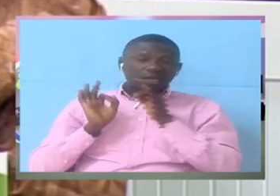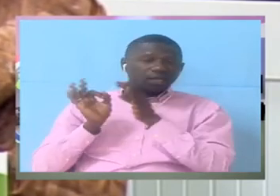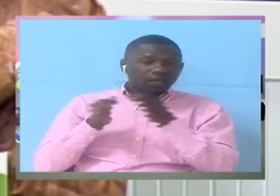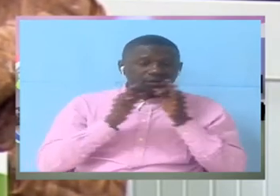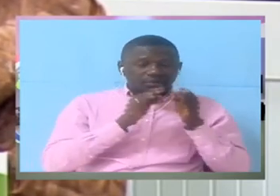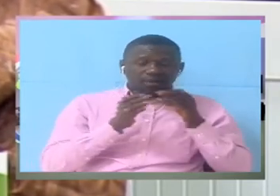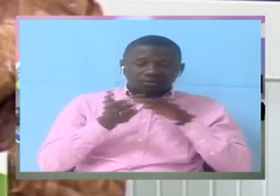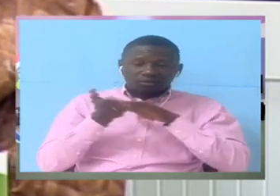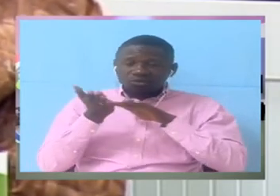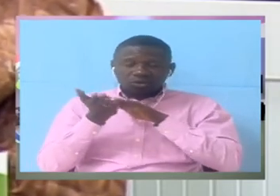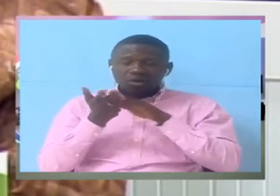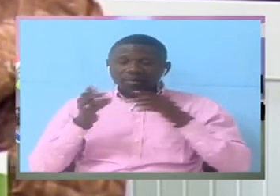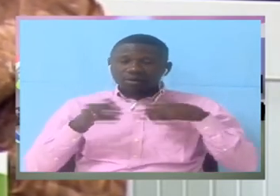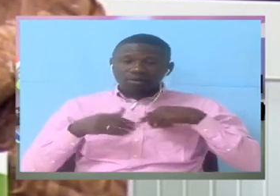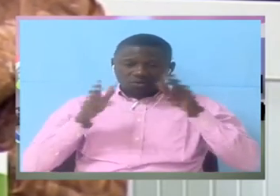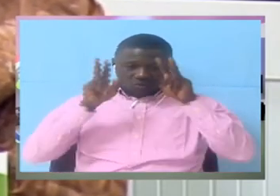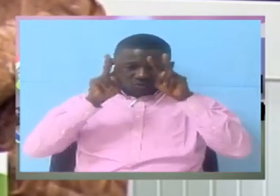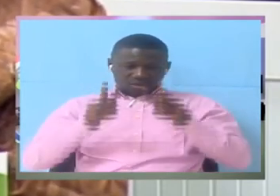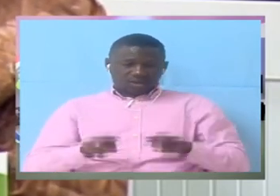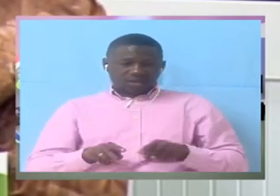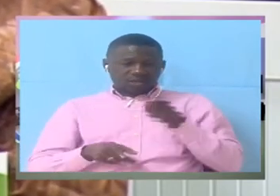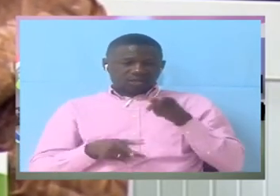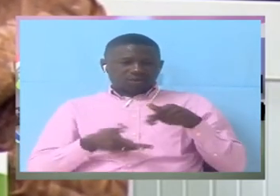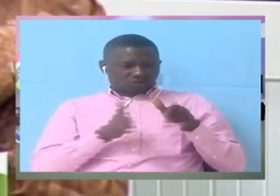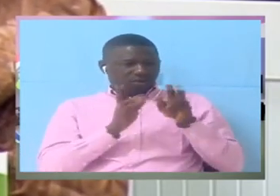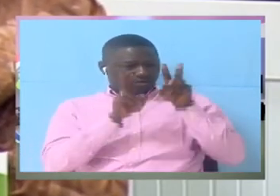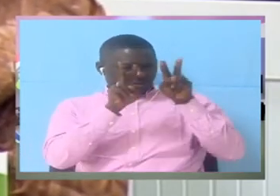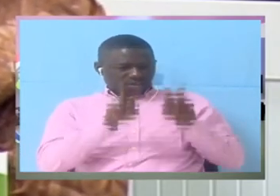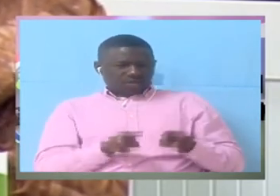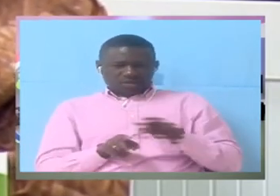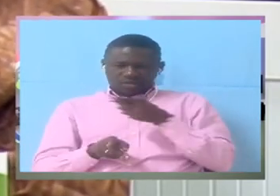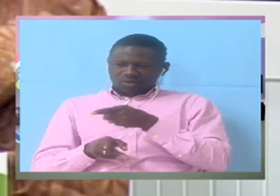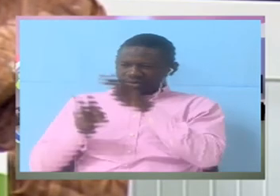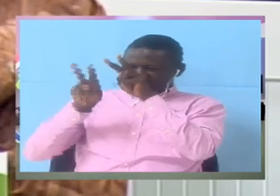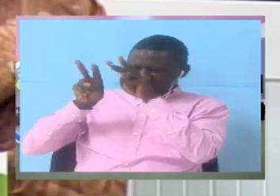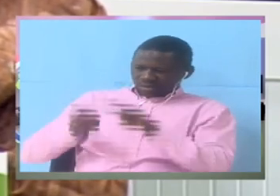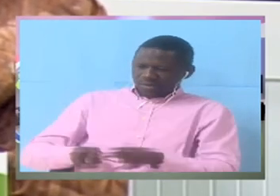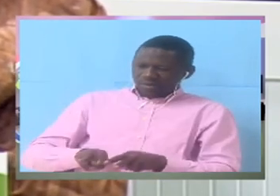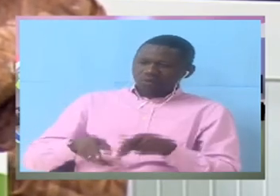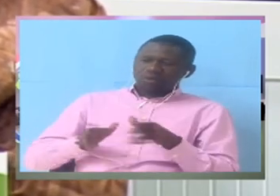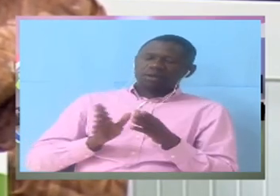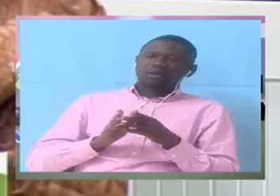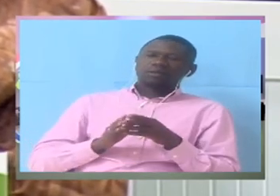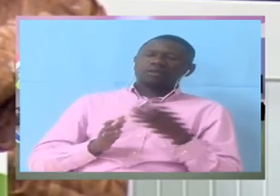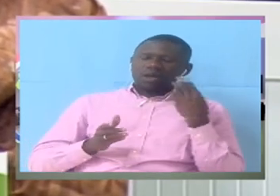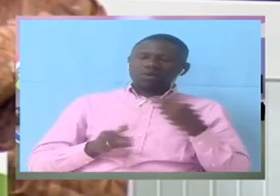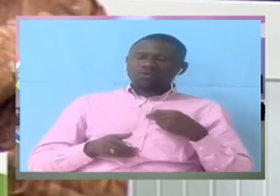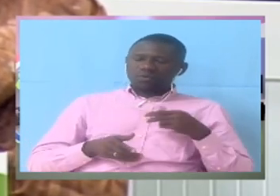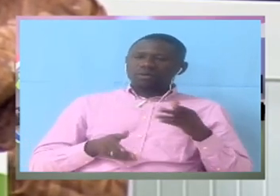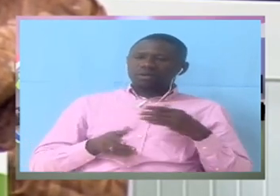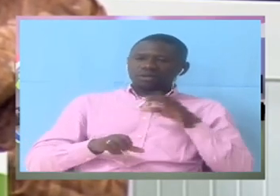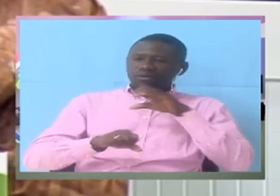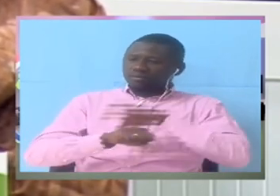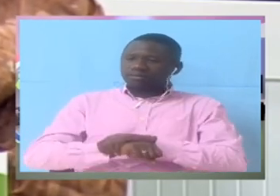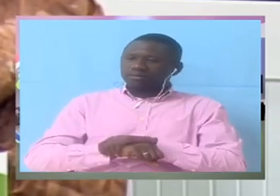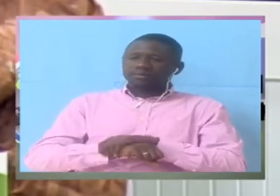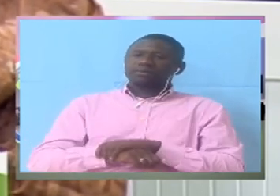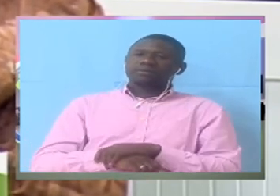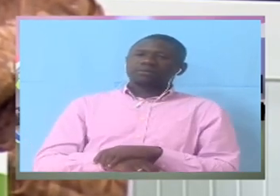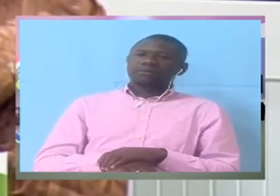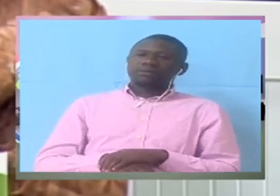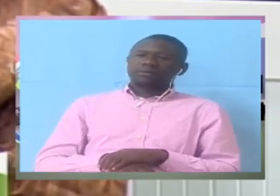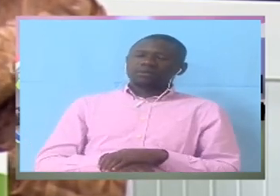Already they had described me to her already. All of this one is like this, this one is like this. And that was how we were. They grabbed,